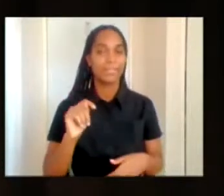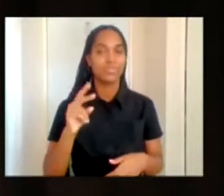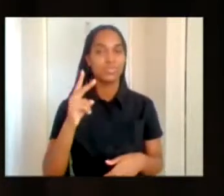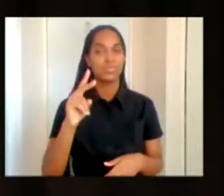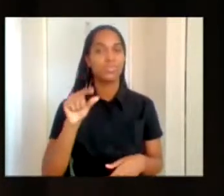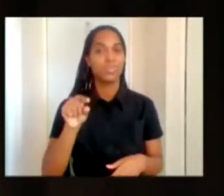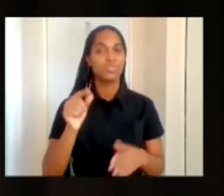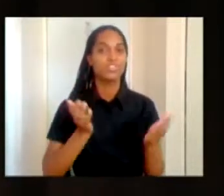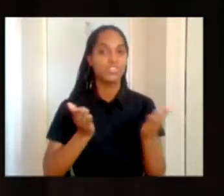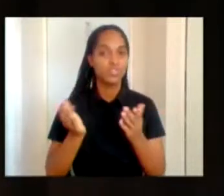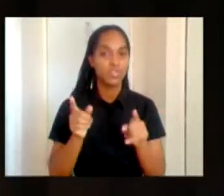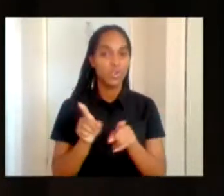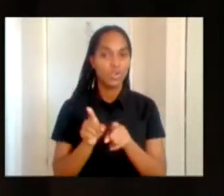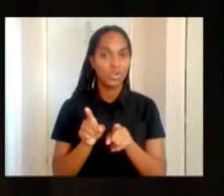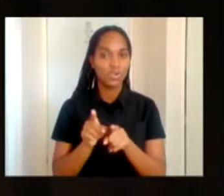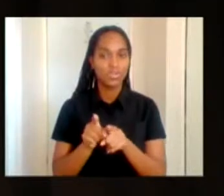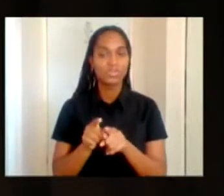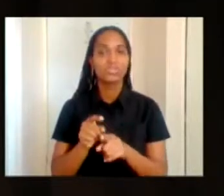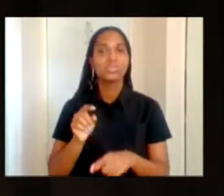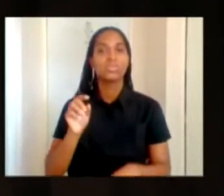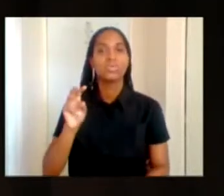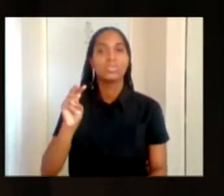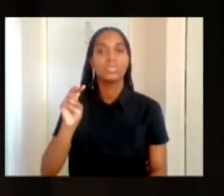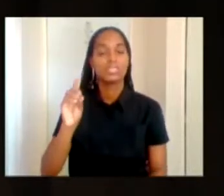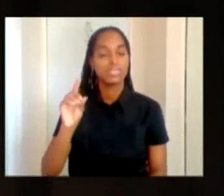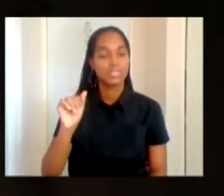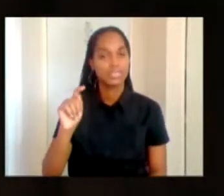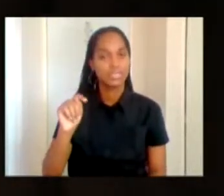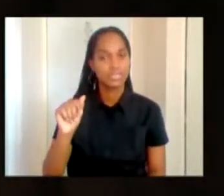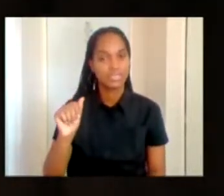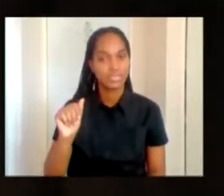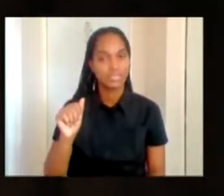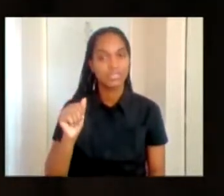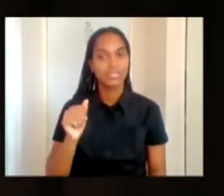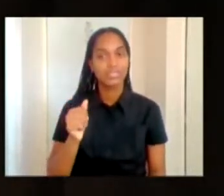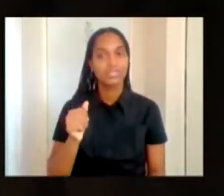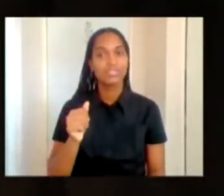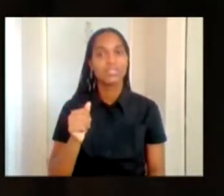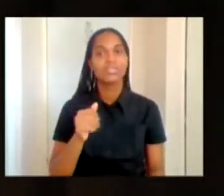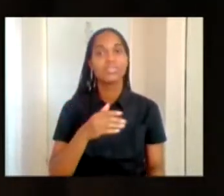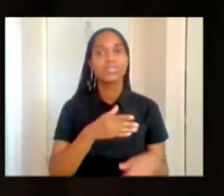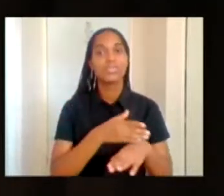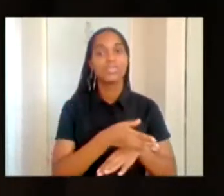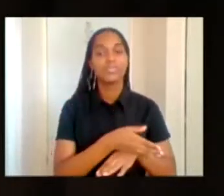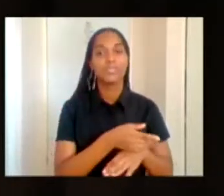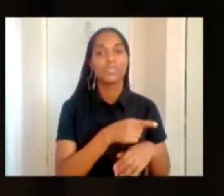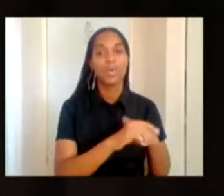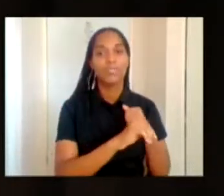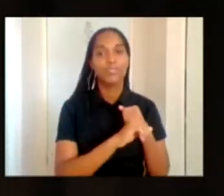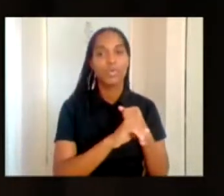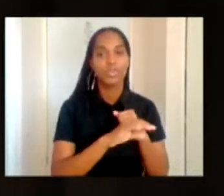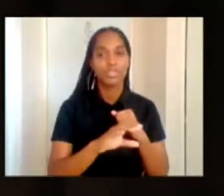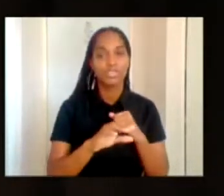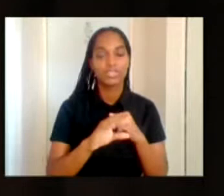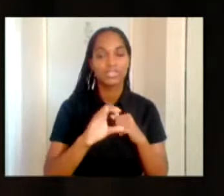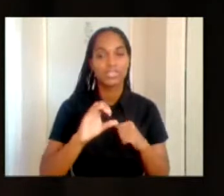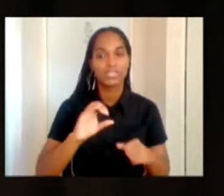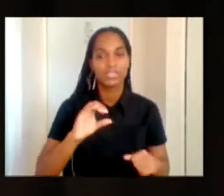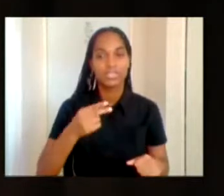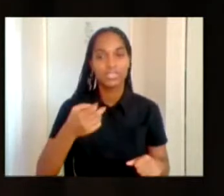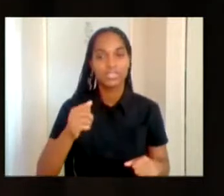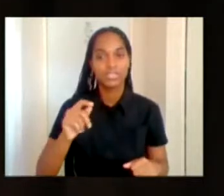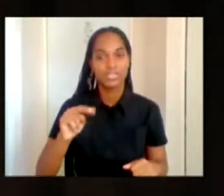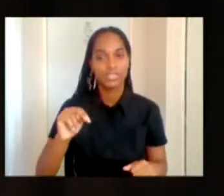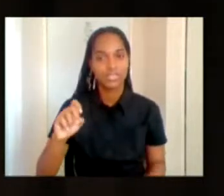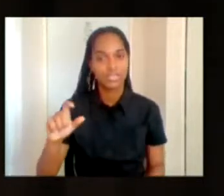and associated metadata over both terrestrial broadcast channel, and if there is a kind of a